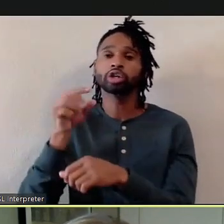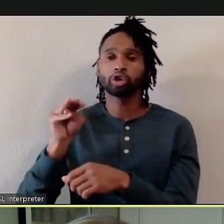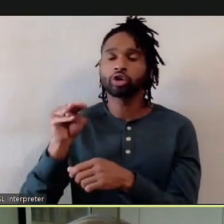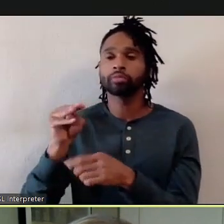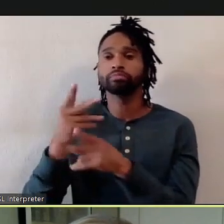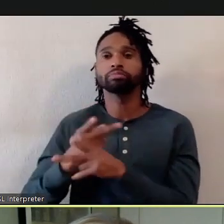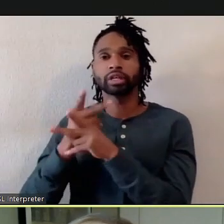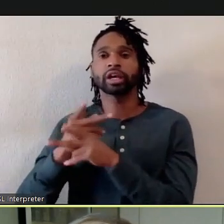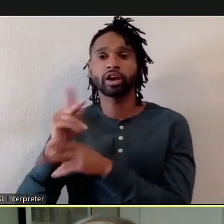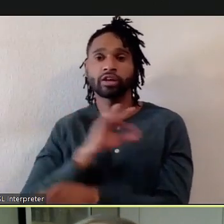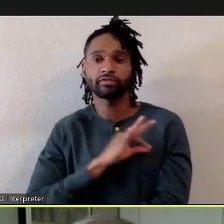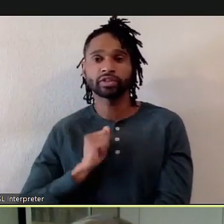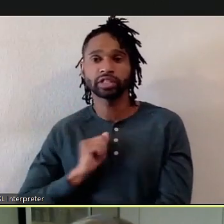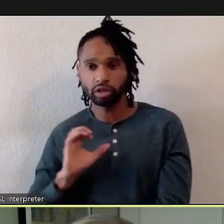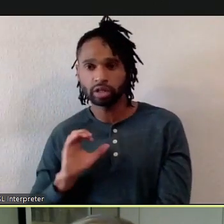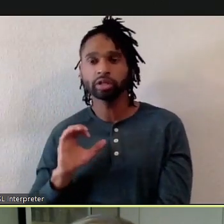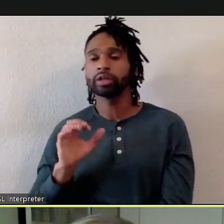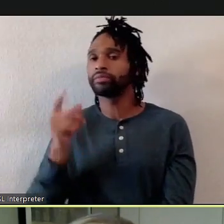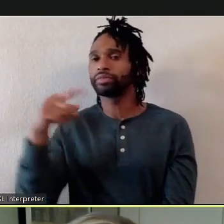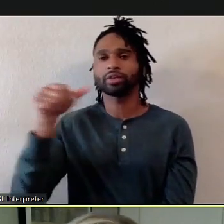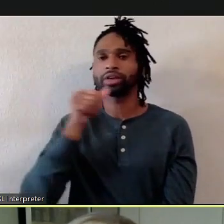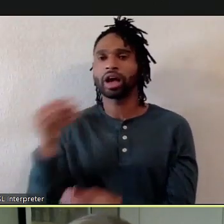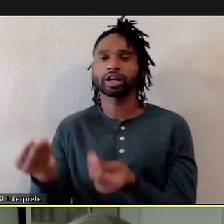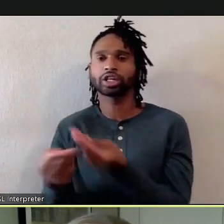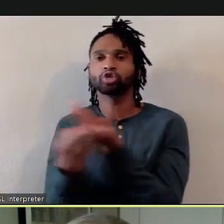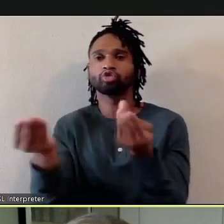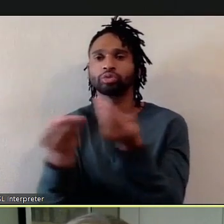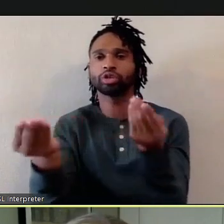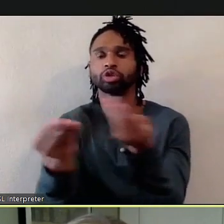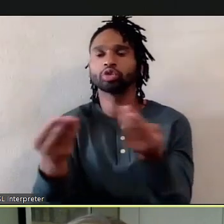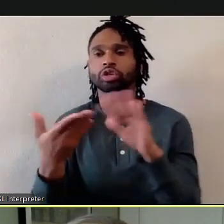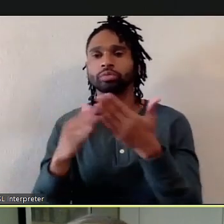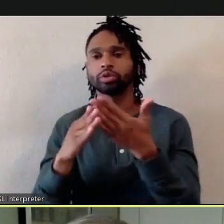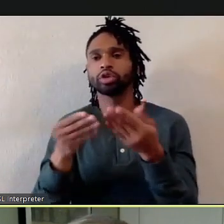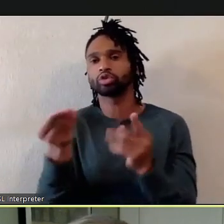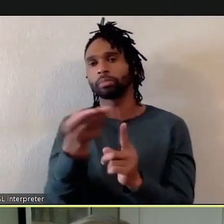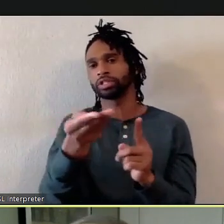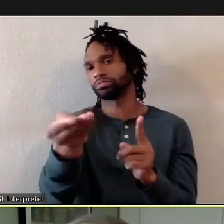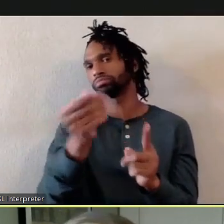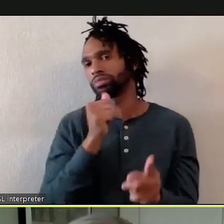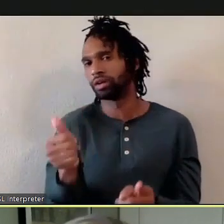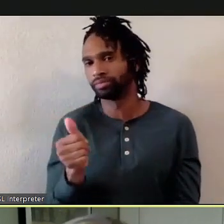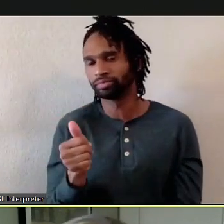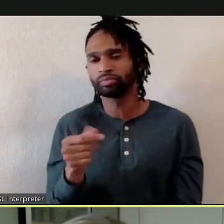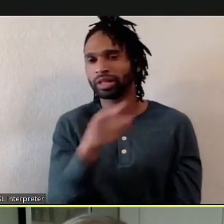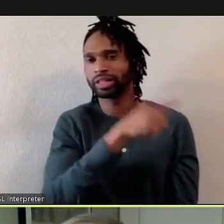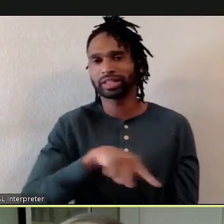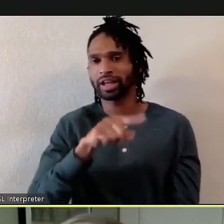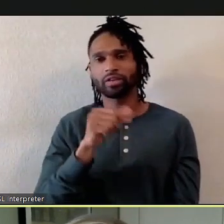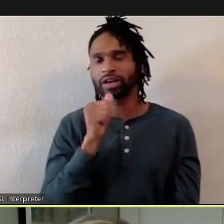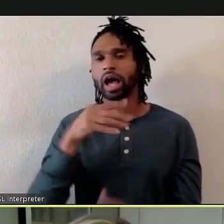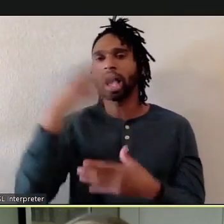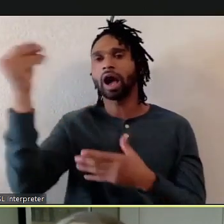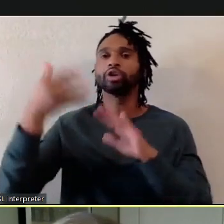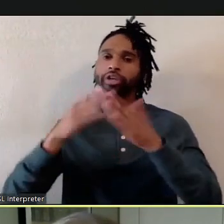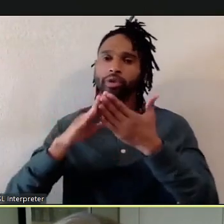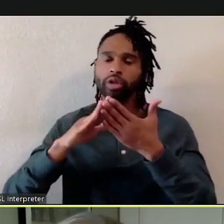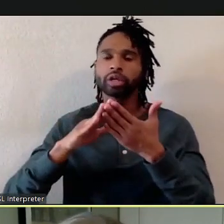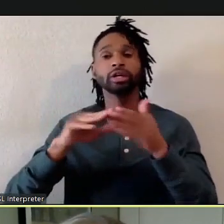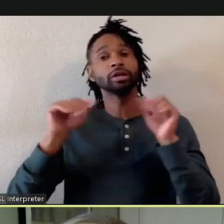facility, are generally not contributing to community level transmission. And so they are not out and about in the community, potentially